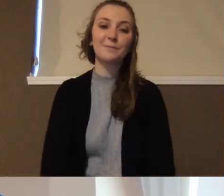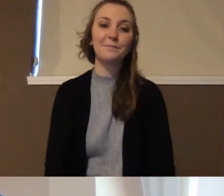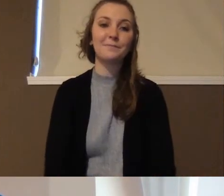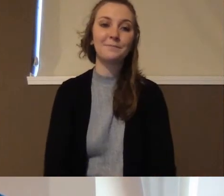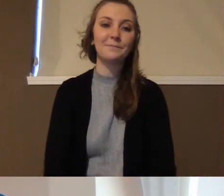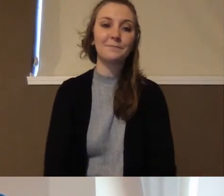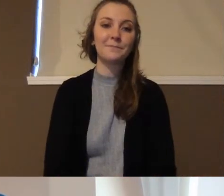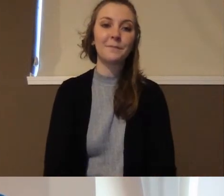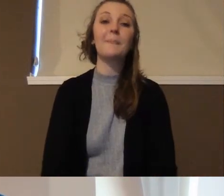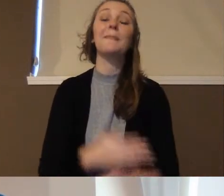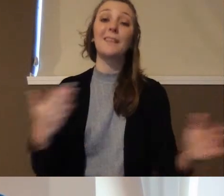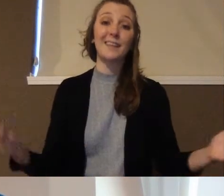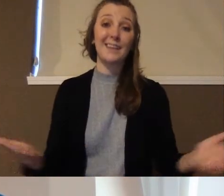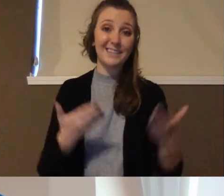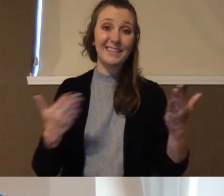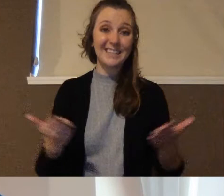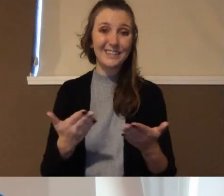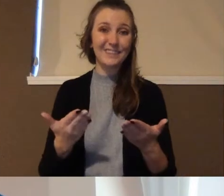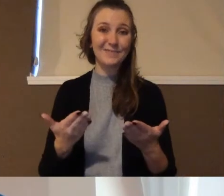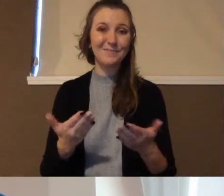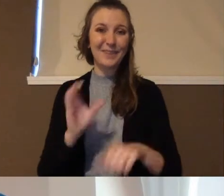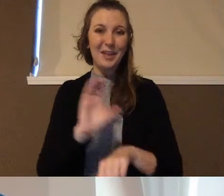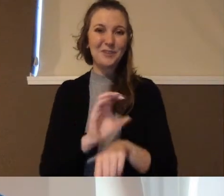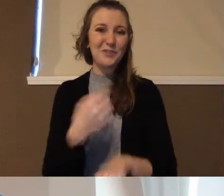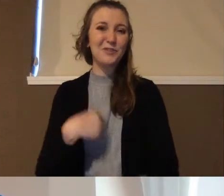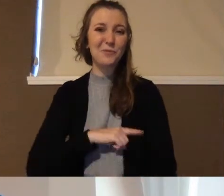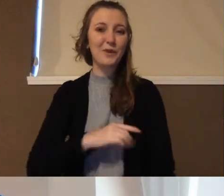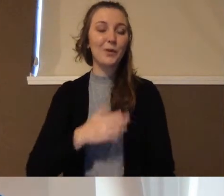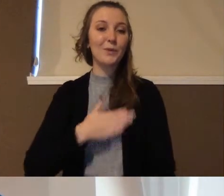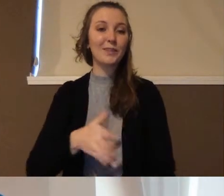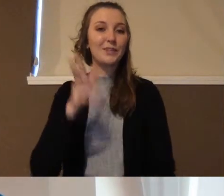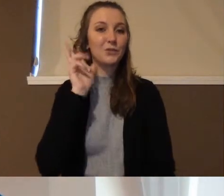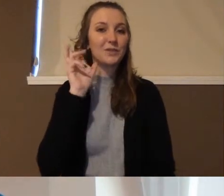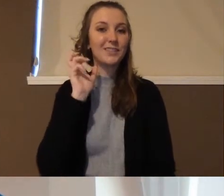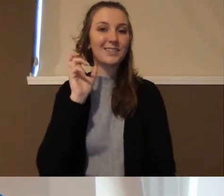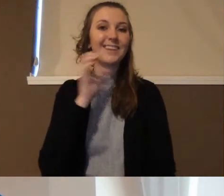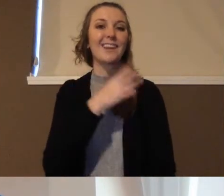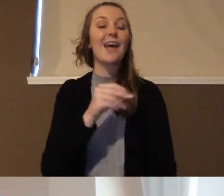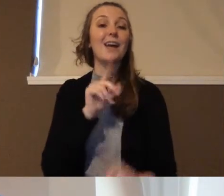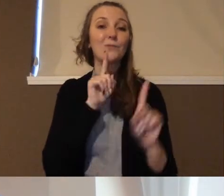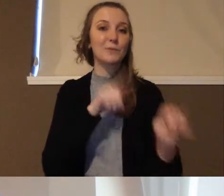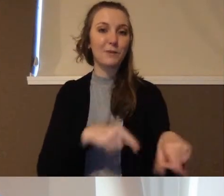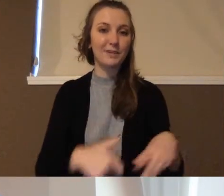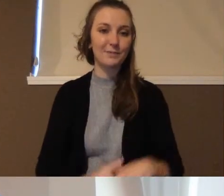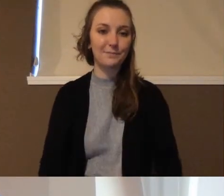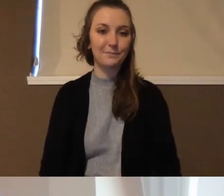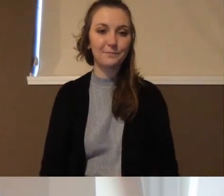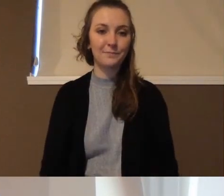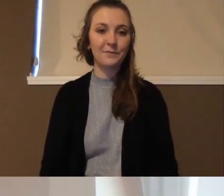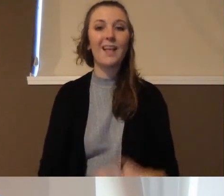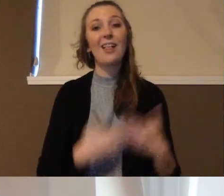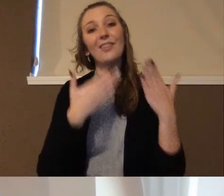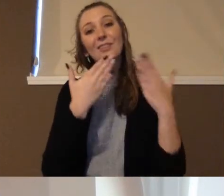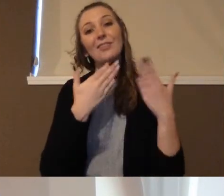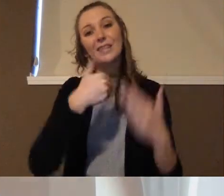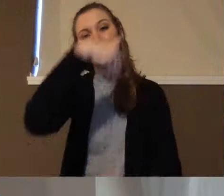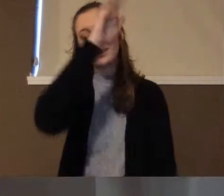willing to listen and respond. Thanks be to God.